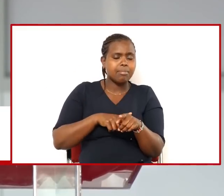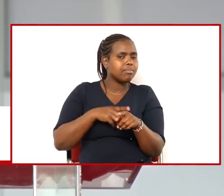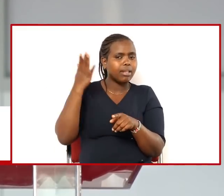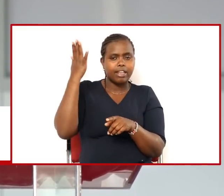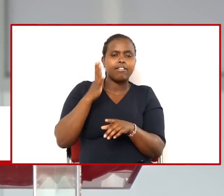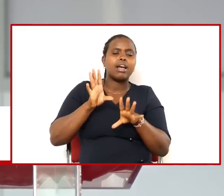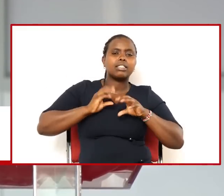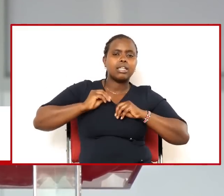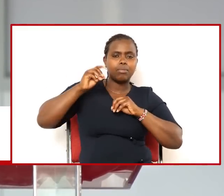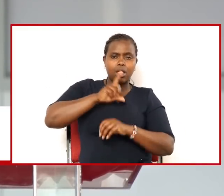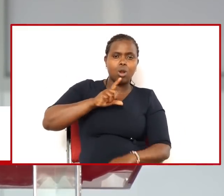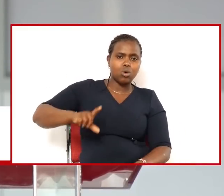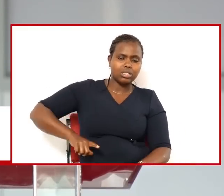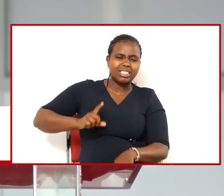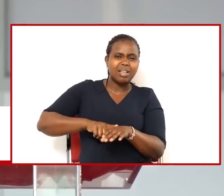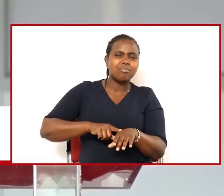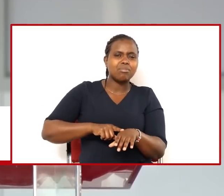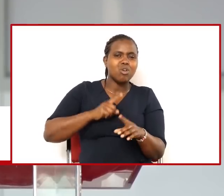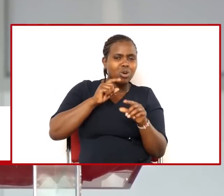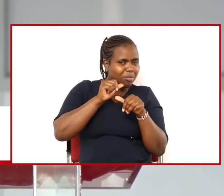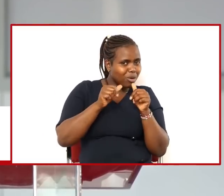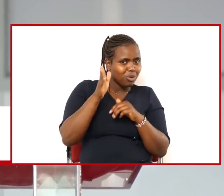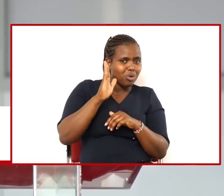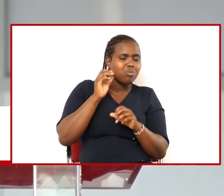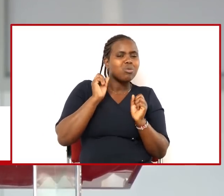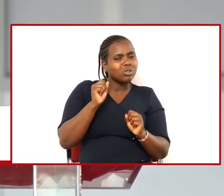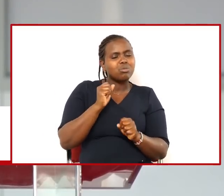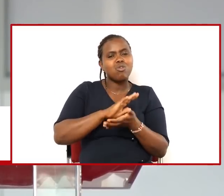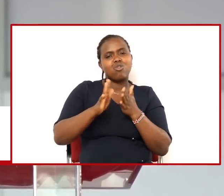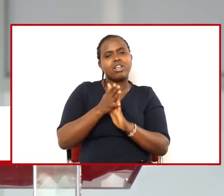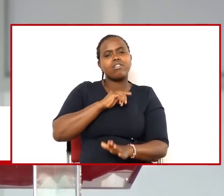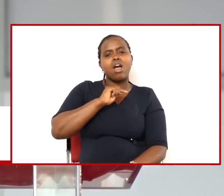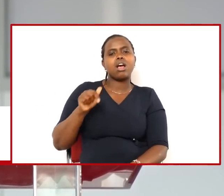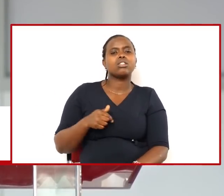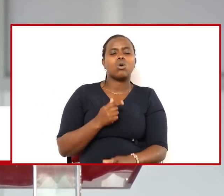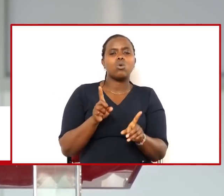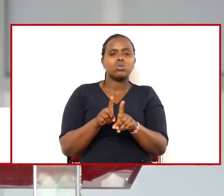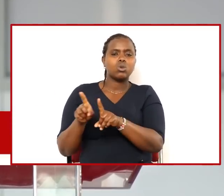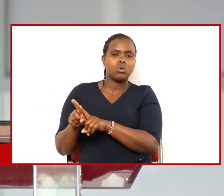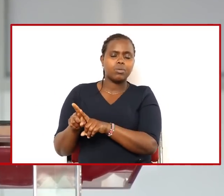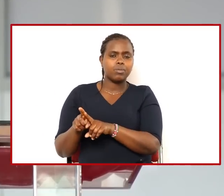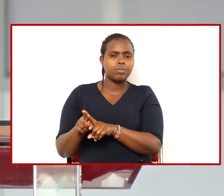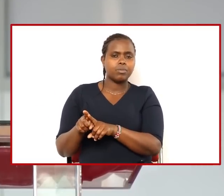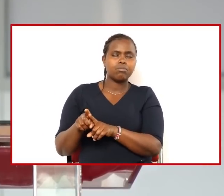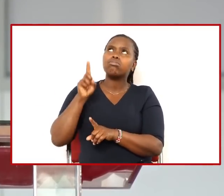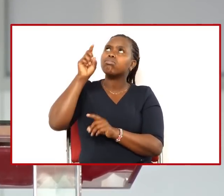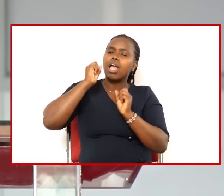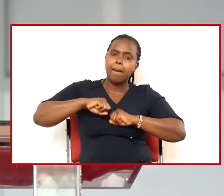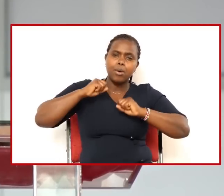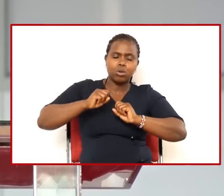the Lord. He can do that even to us. He is